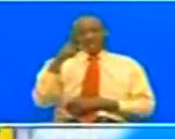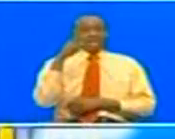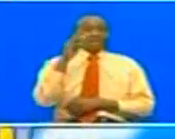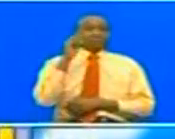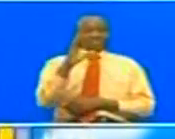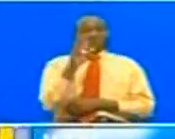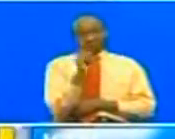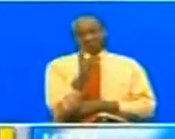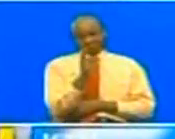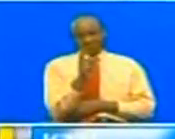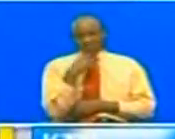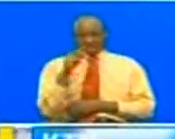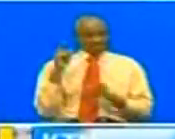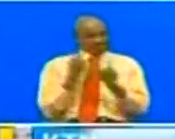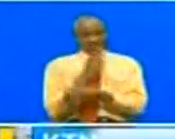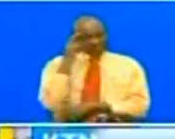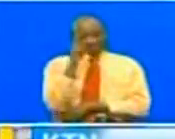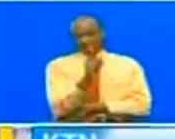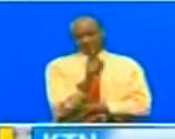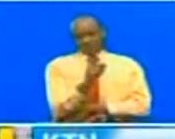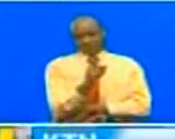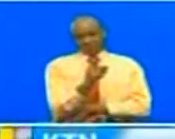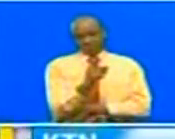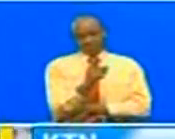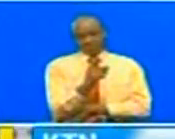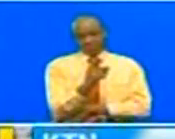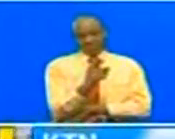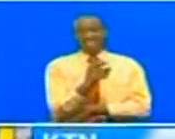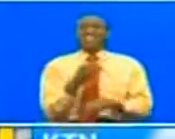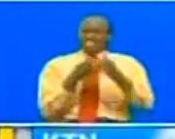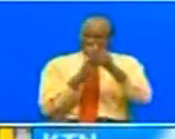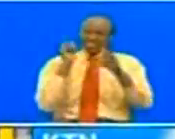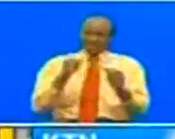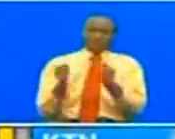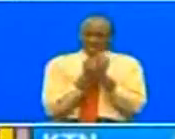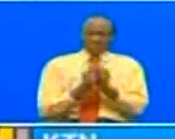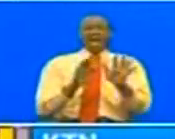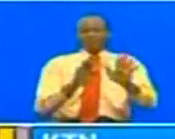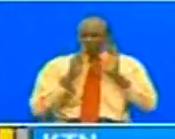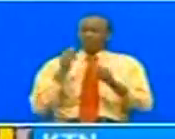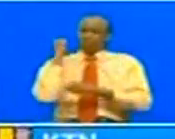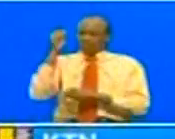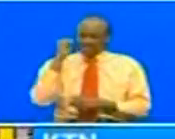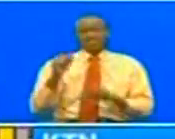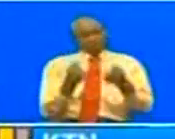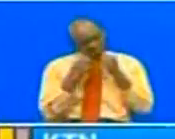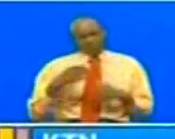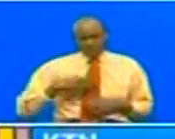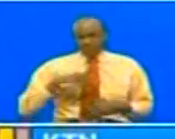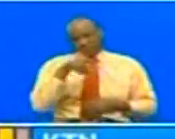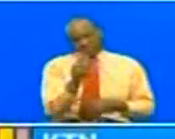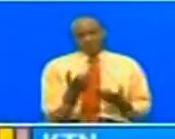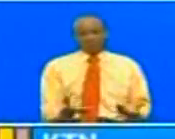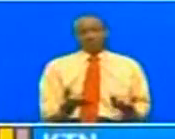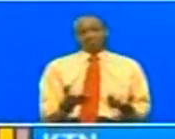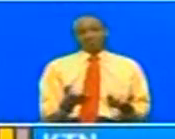one person who has a very different view of this thing. Mm-hmm. Leaders should come together, avoid politics to save local mwananchi. Above